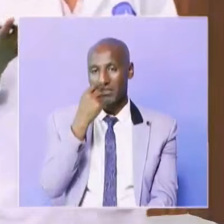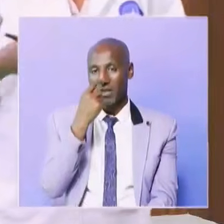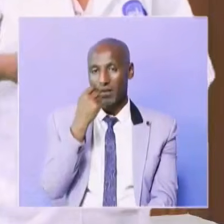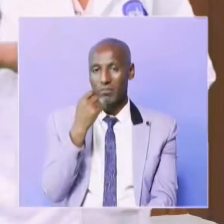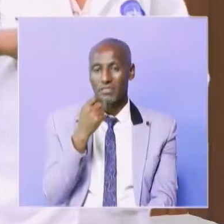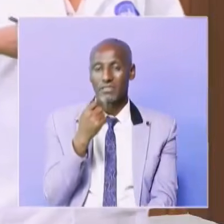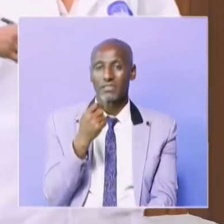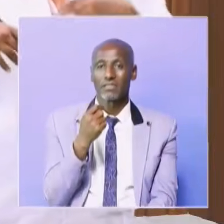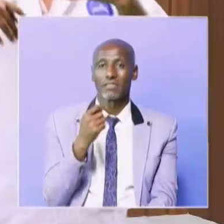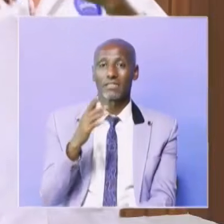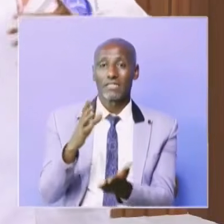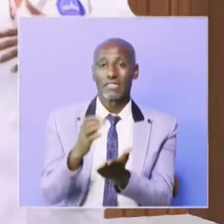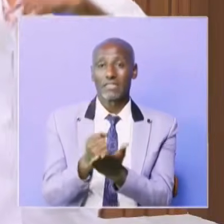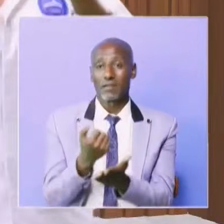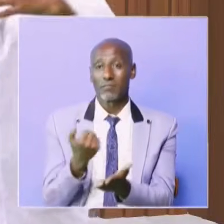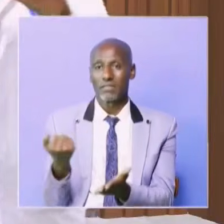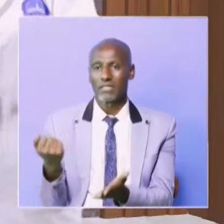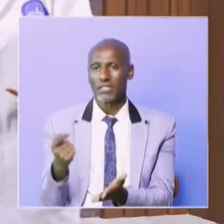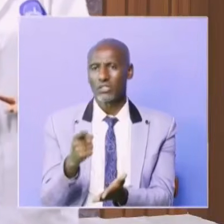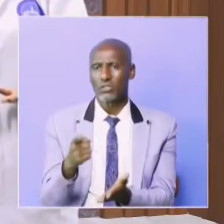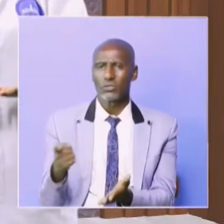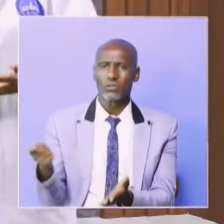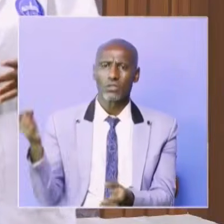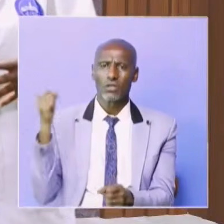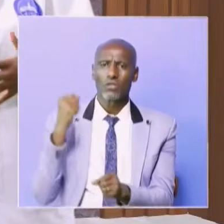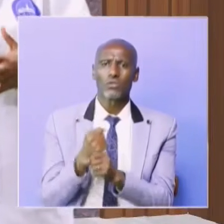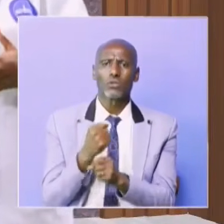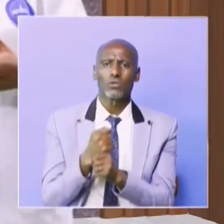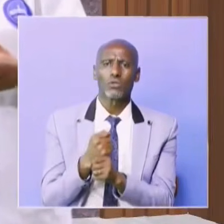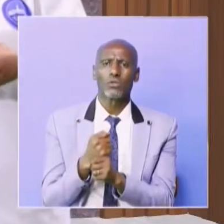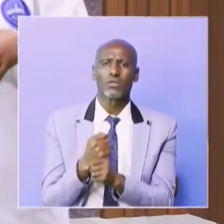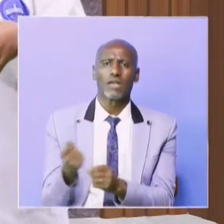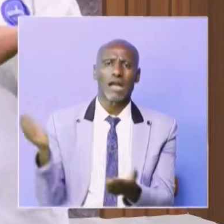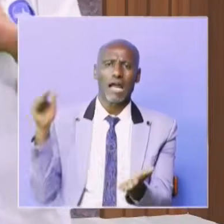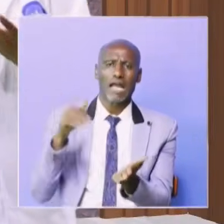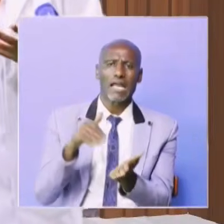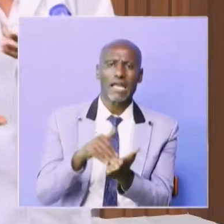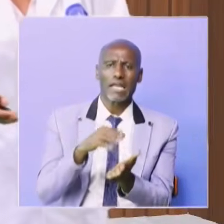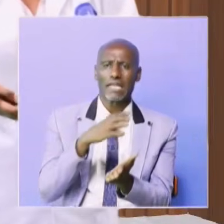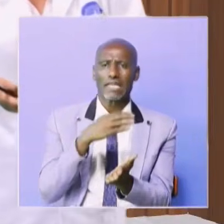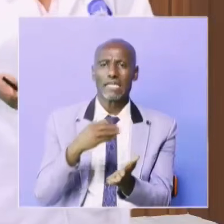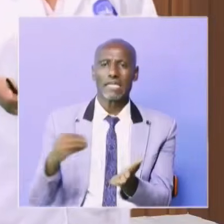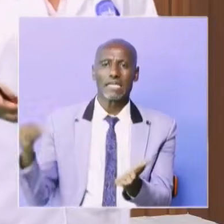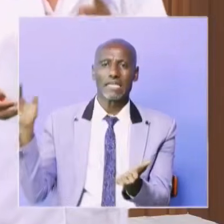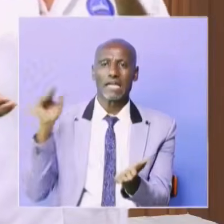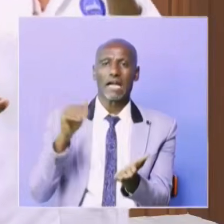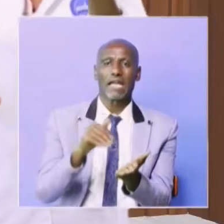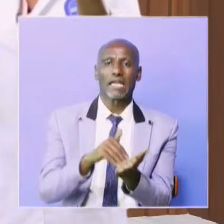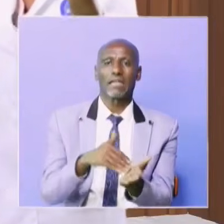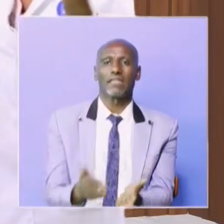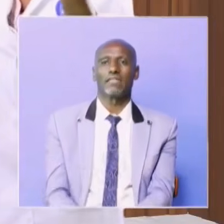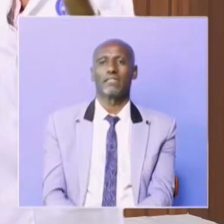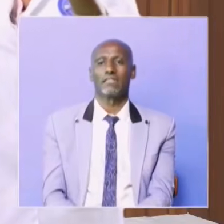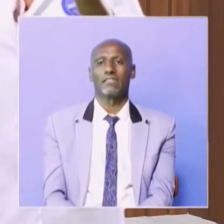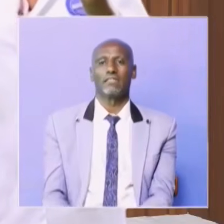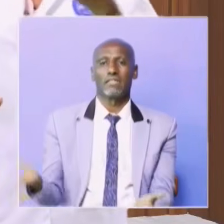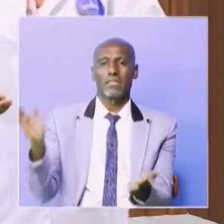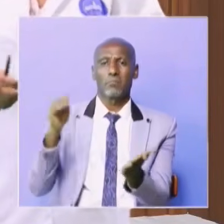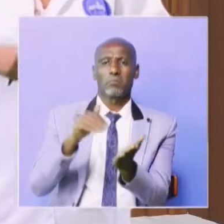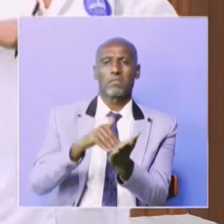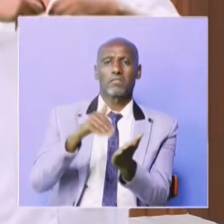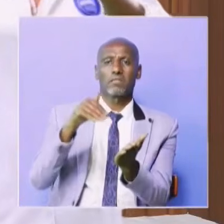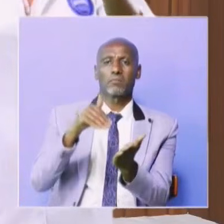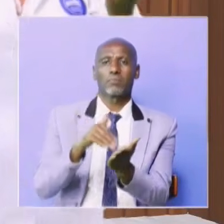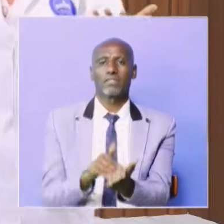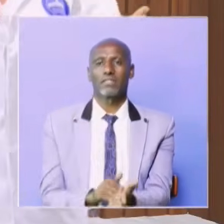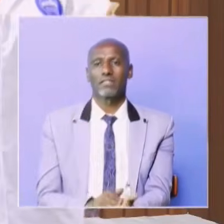means something that you do more than once. Something which is repeated. It can be repeated once in a while,